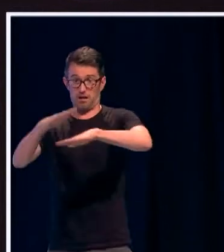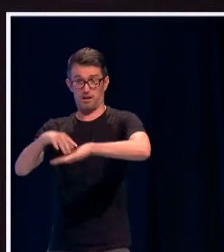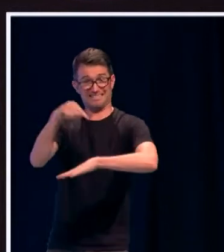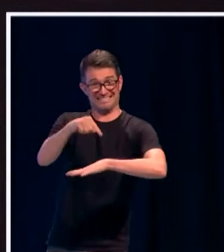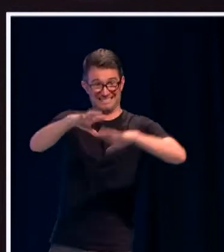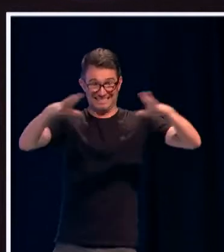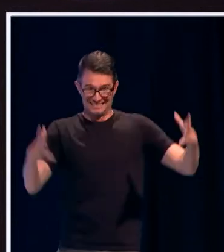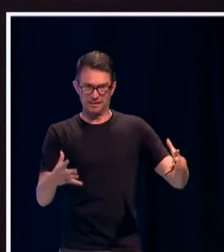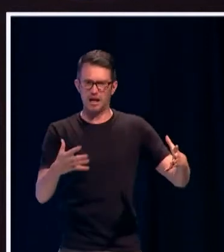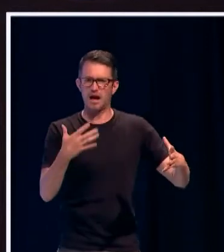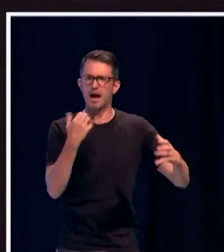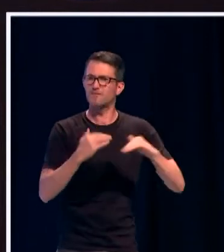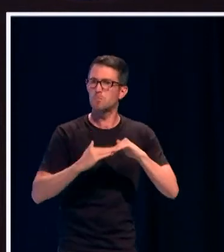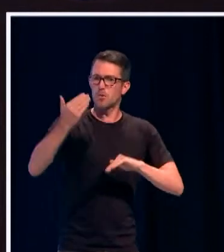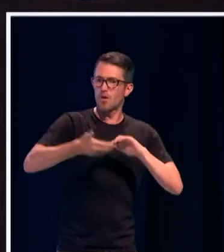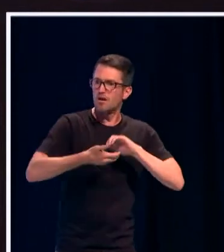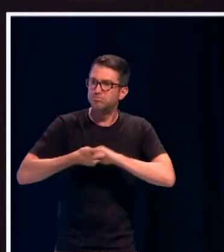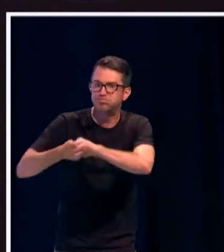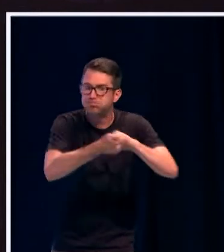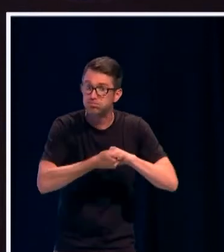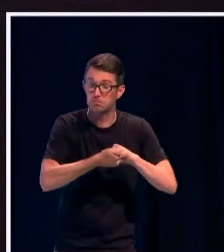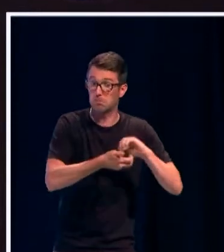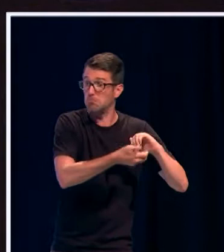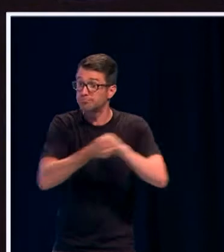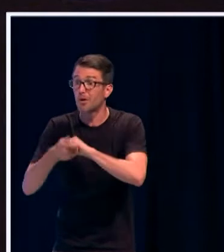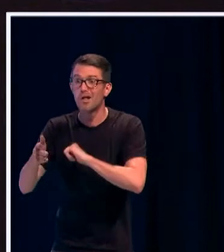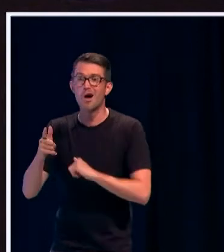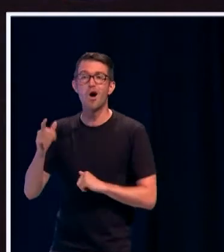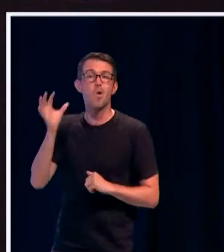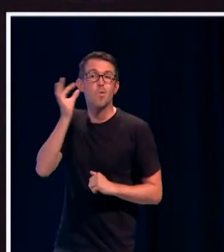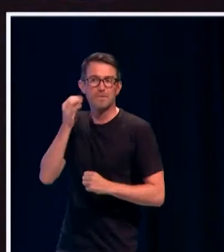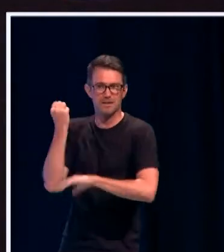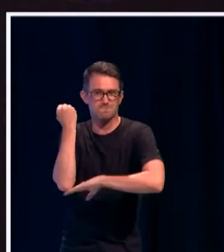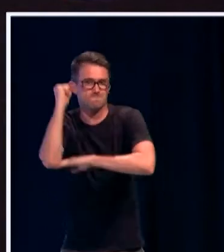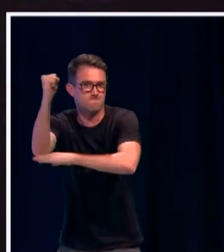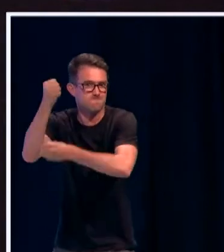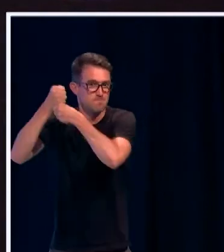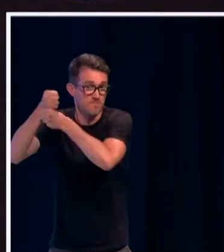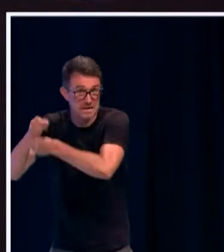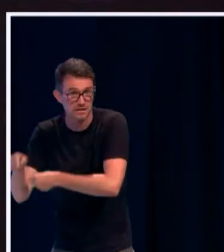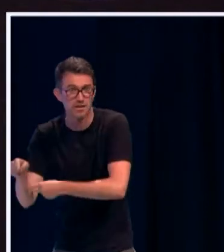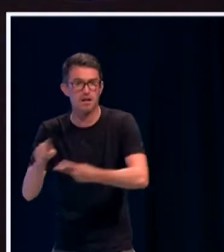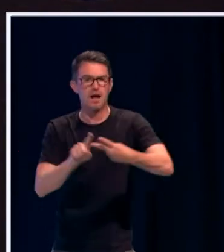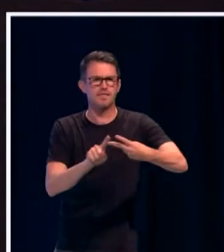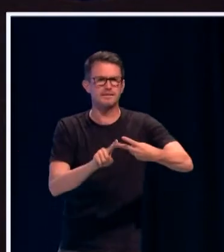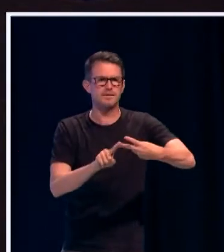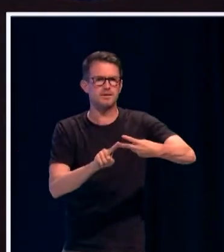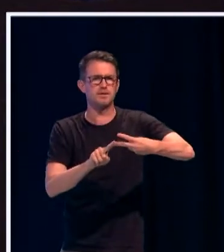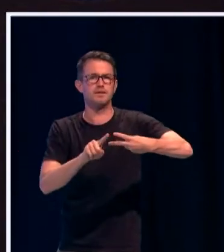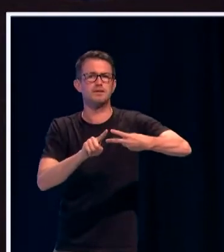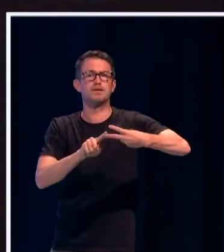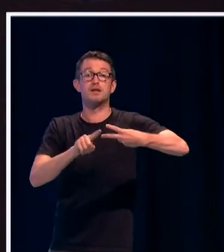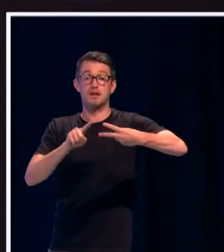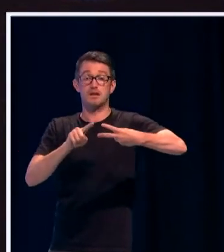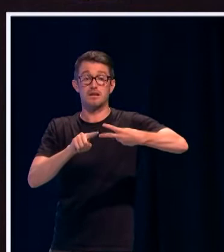with the women movement, with the Indigenous movement, and the disability movement. And we value our diversity.